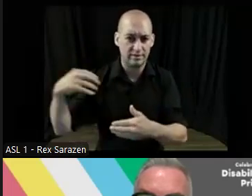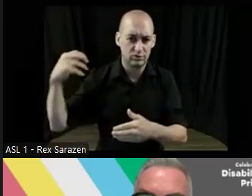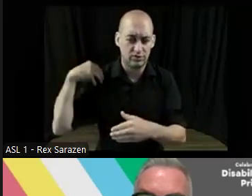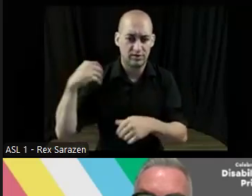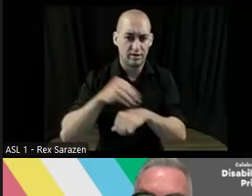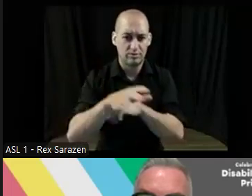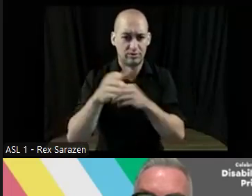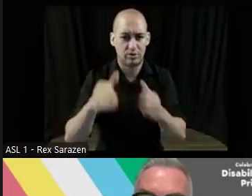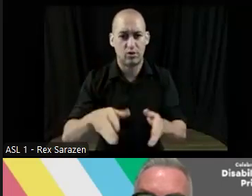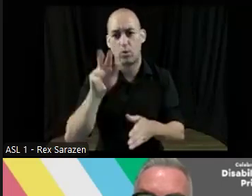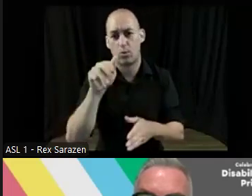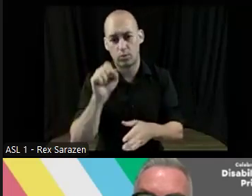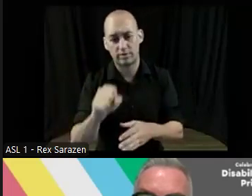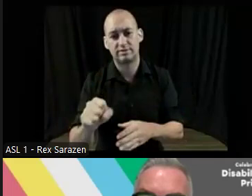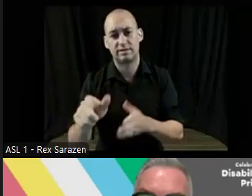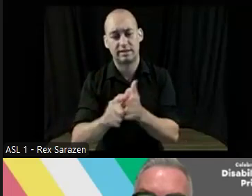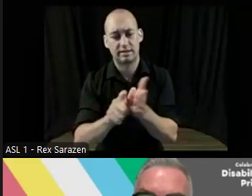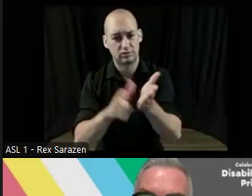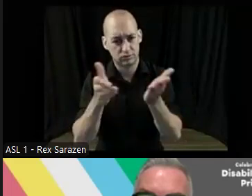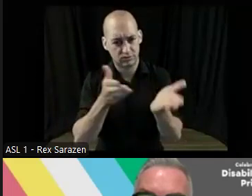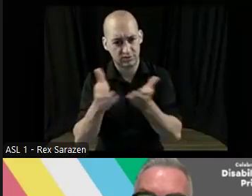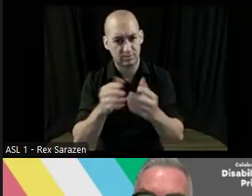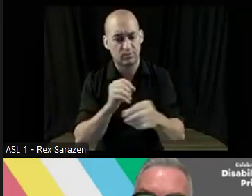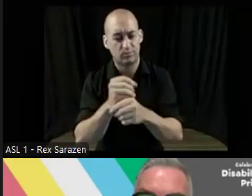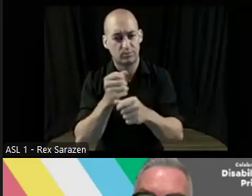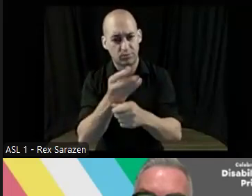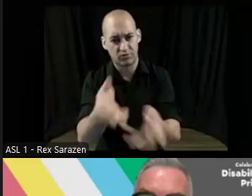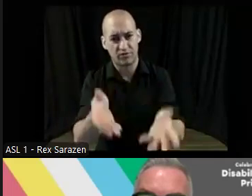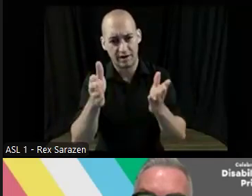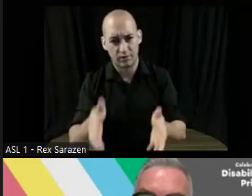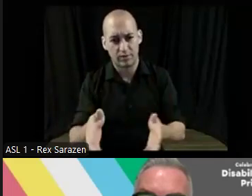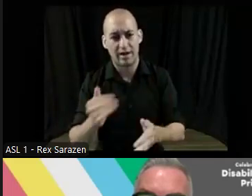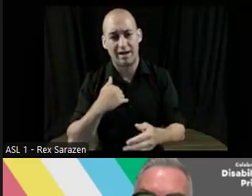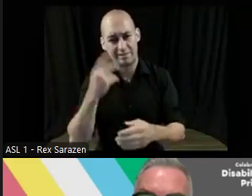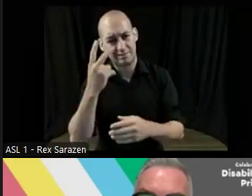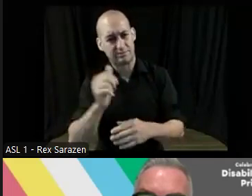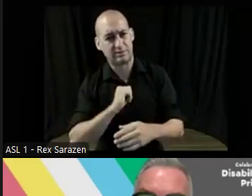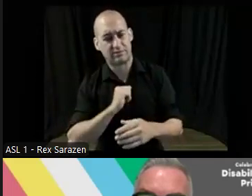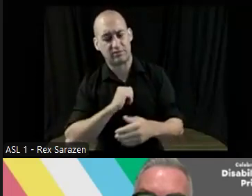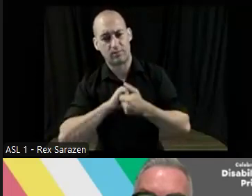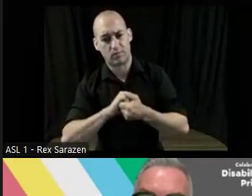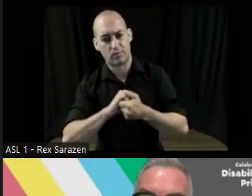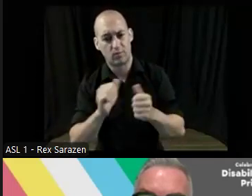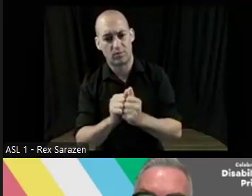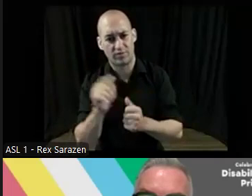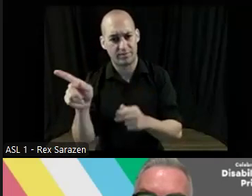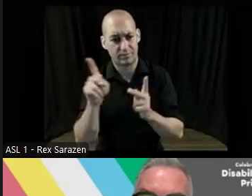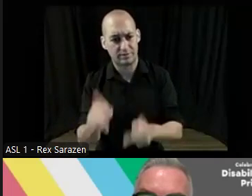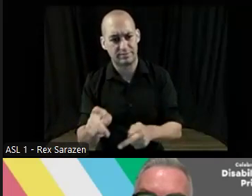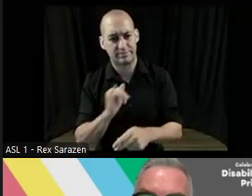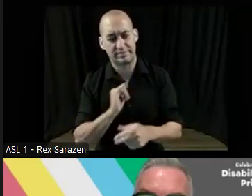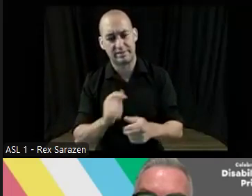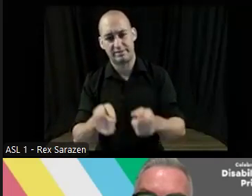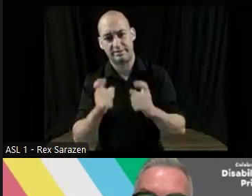services provider. So I see myself as partnering with the legal services provider because when I take that big step